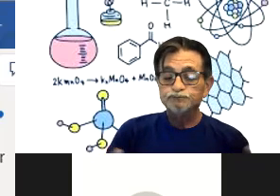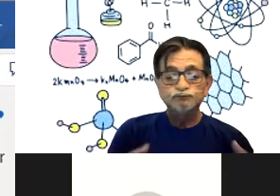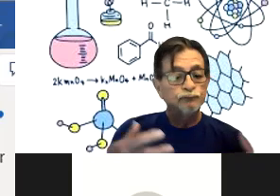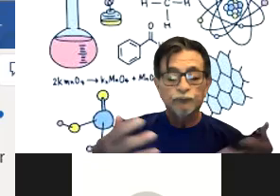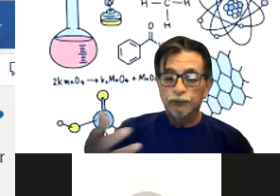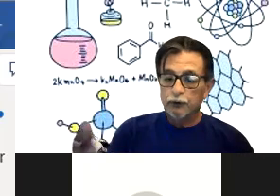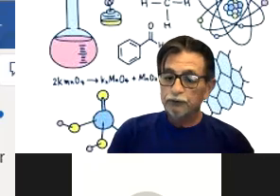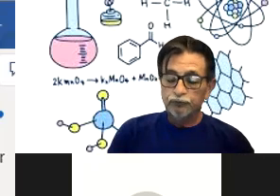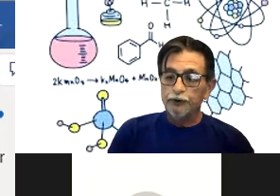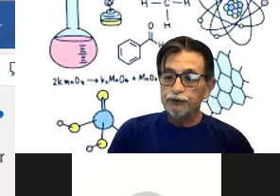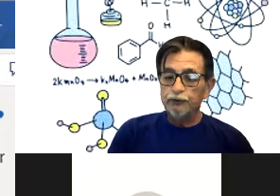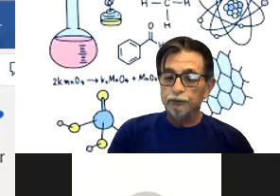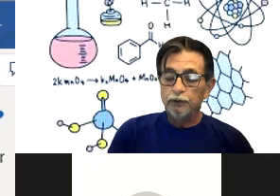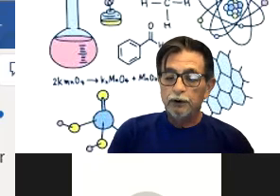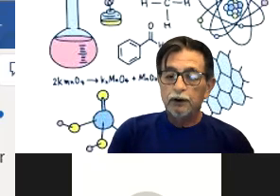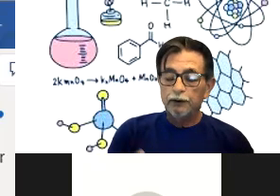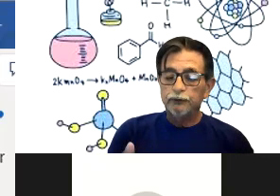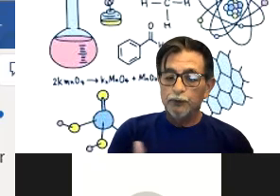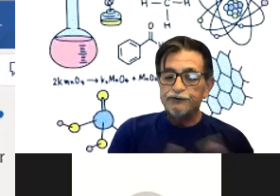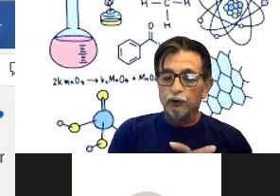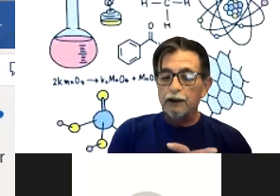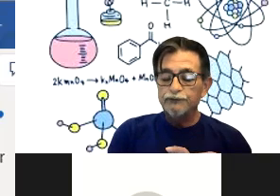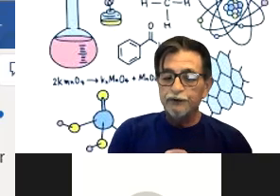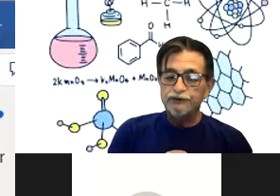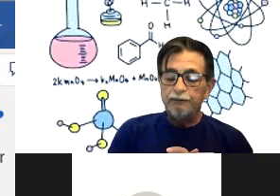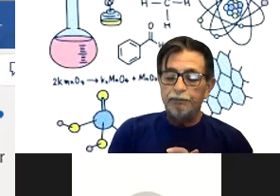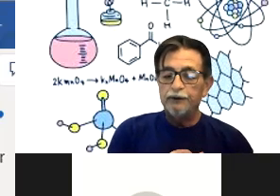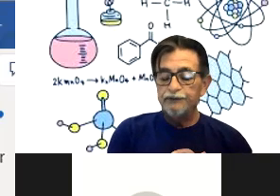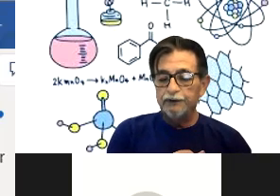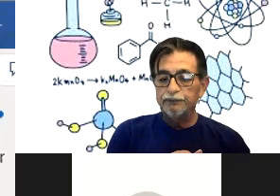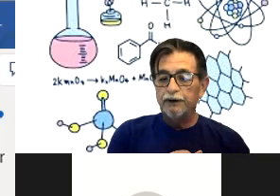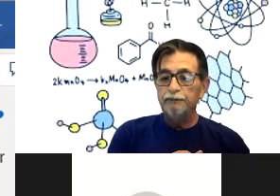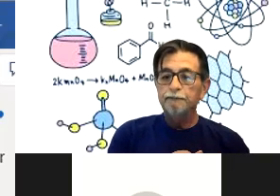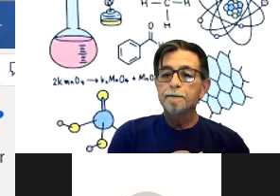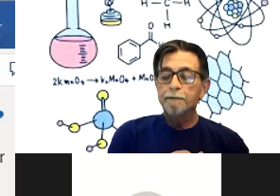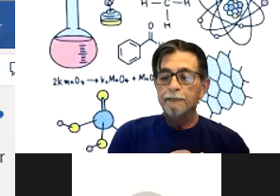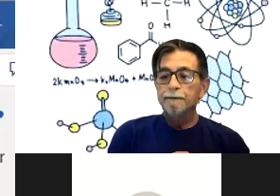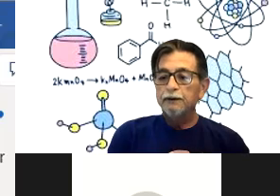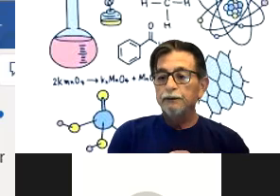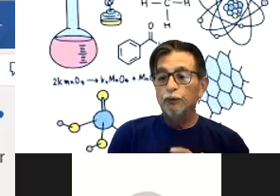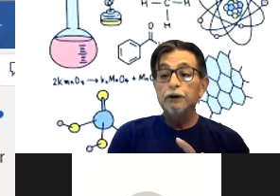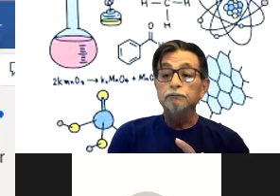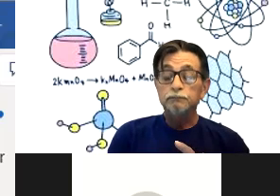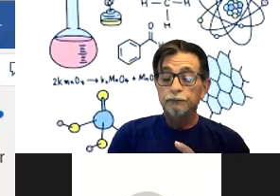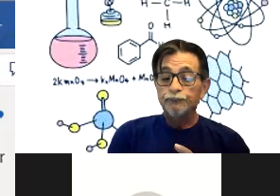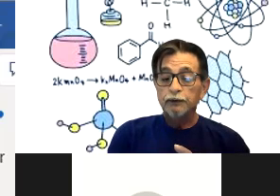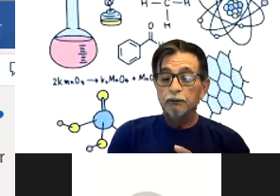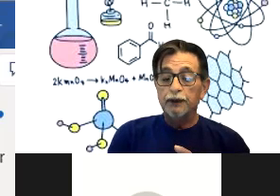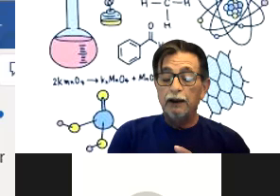individually, 32. And do we still have 16 pairs sitting up there? We